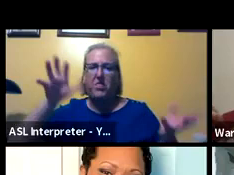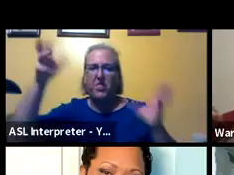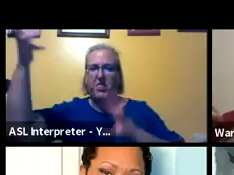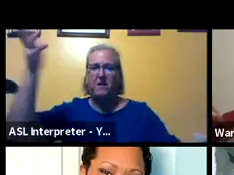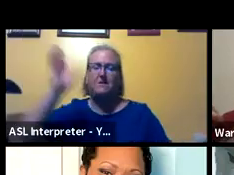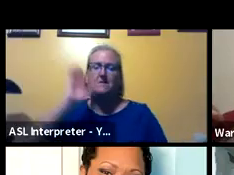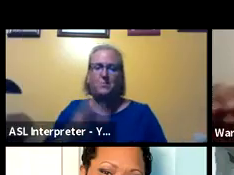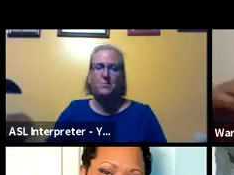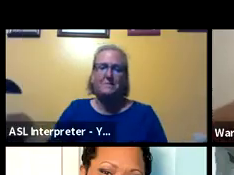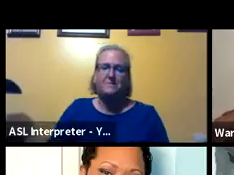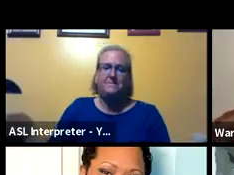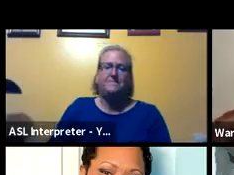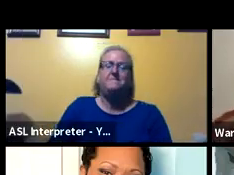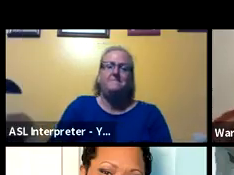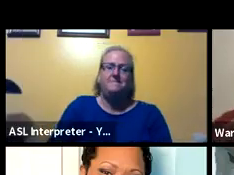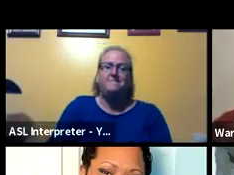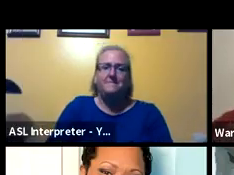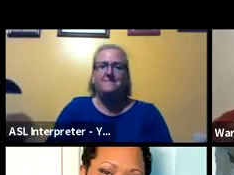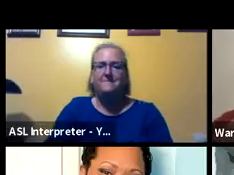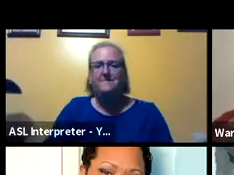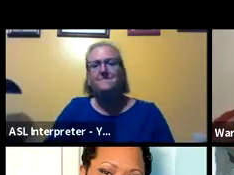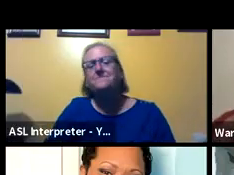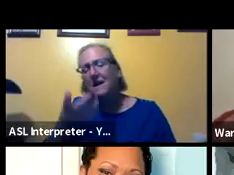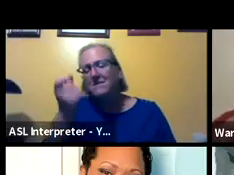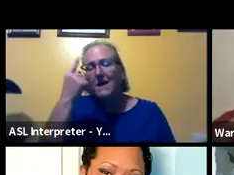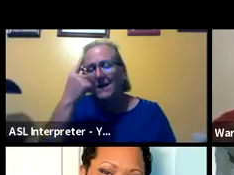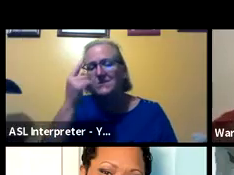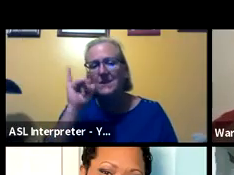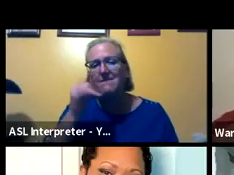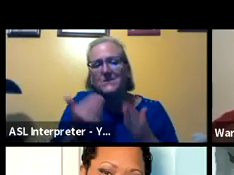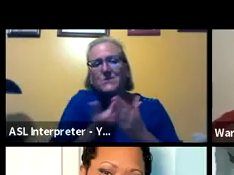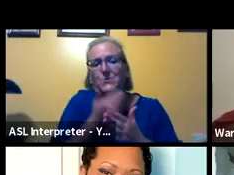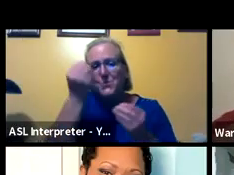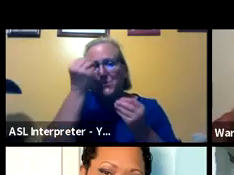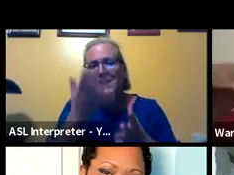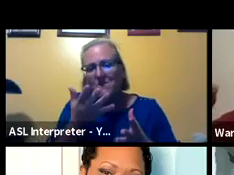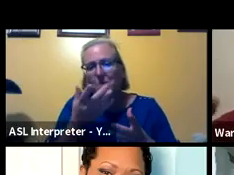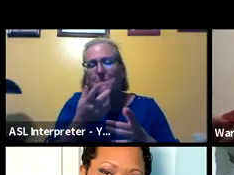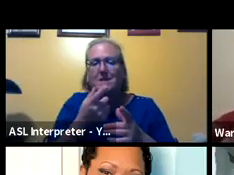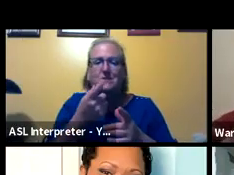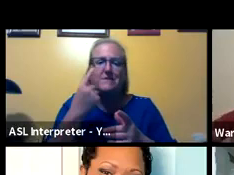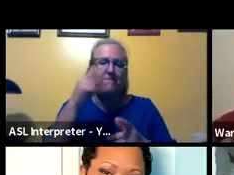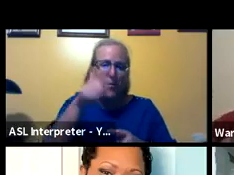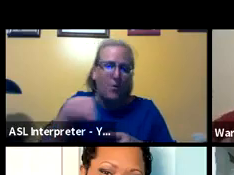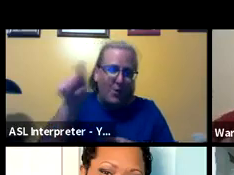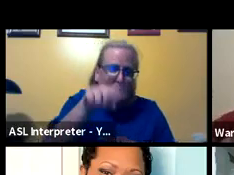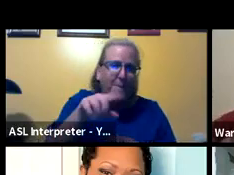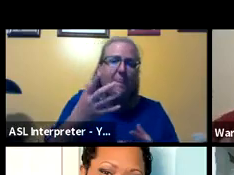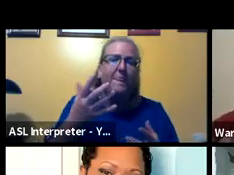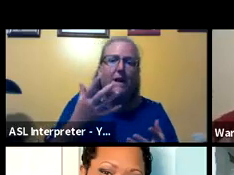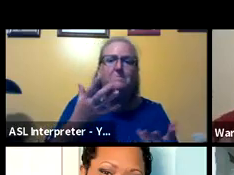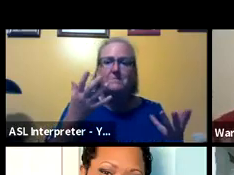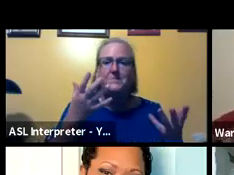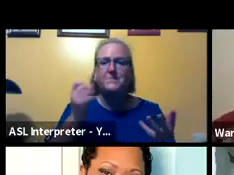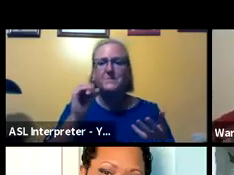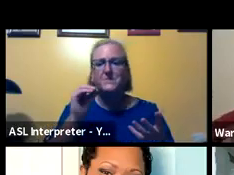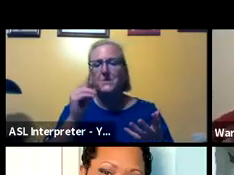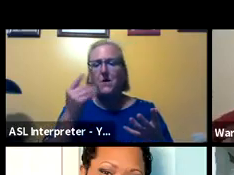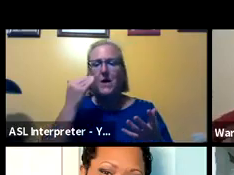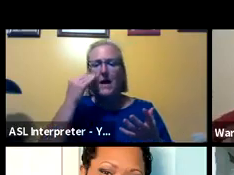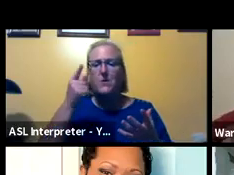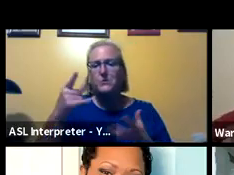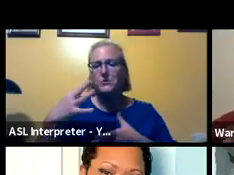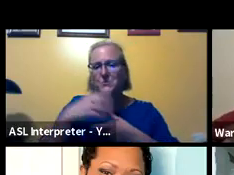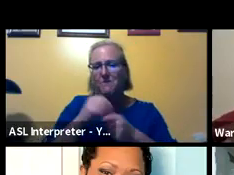just information for new members of the administration, and Dr. Akins, I was in the district when it went on, but I'm not, how much she was involved with it.